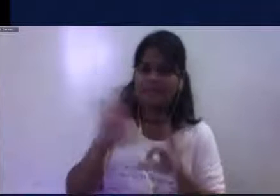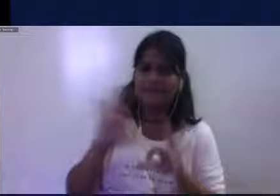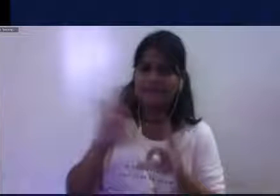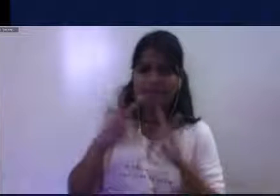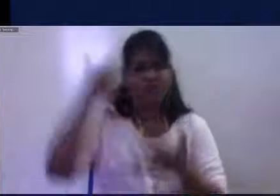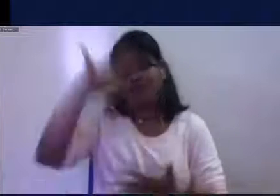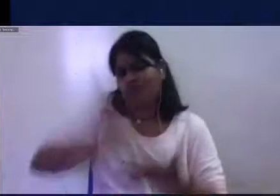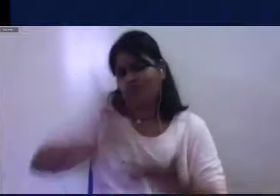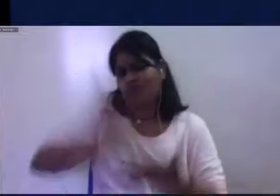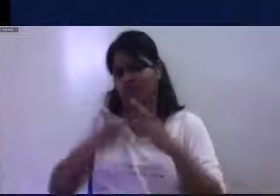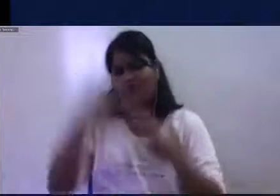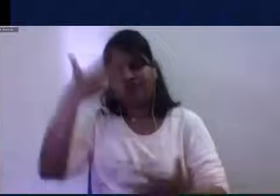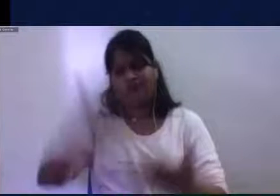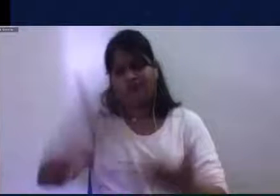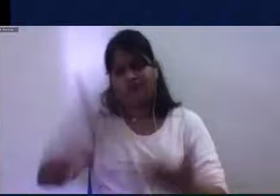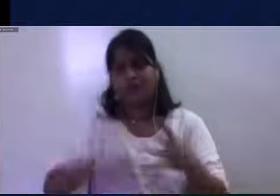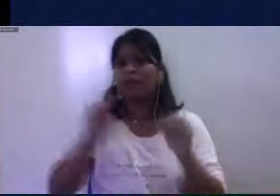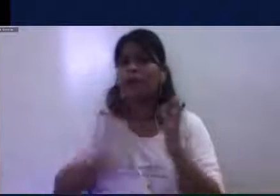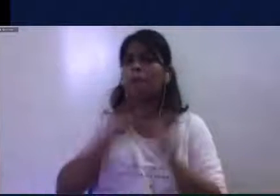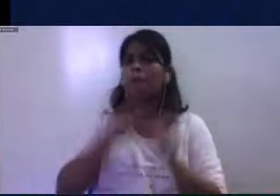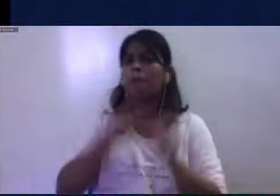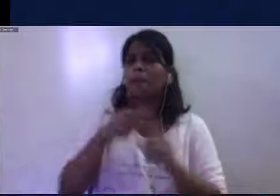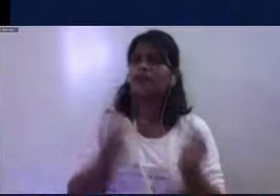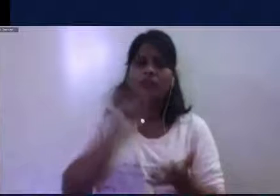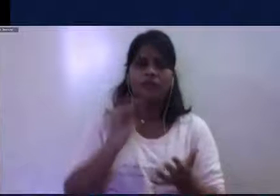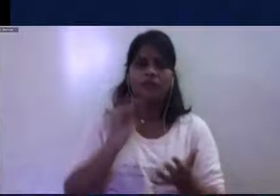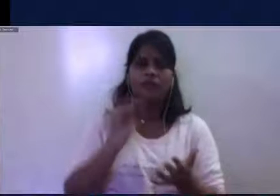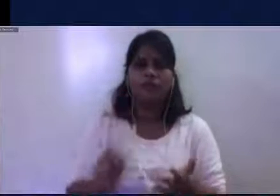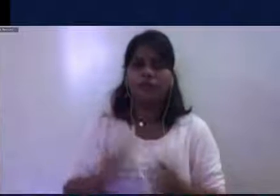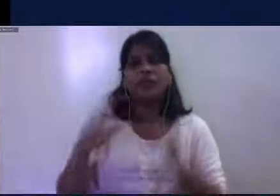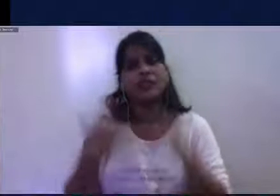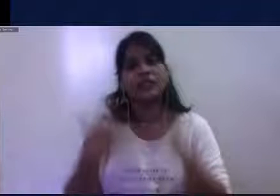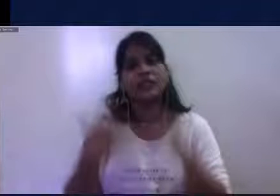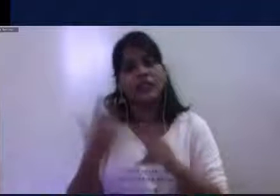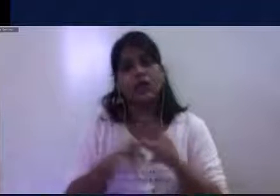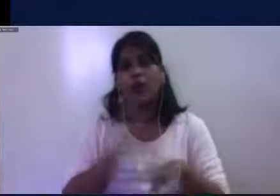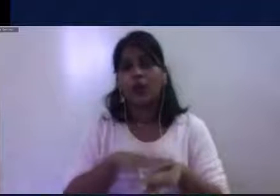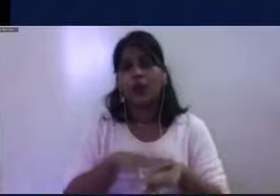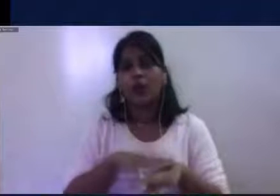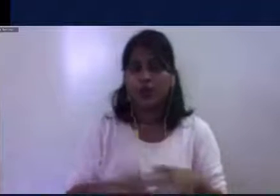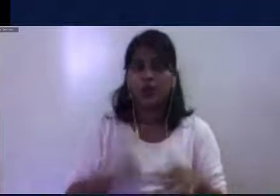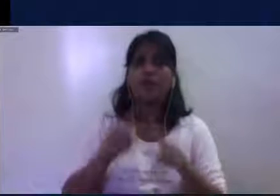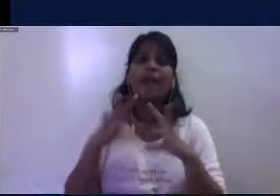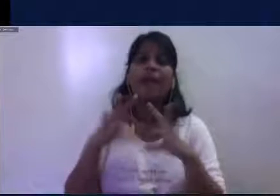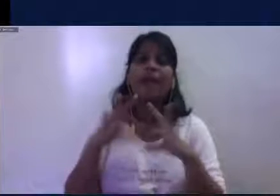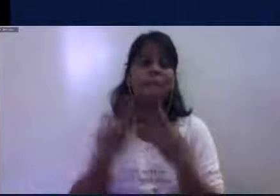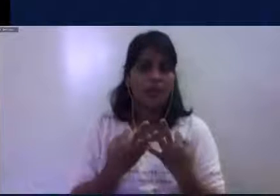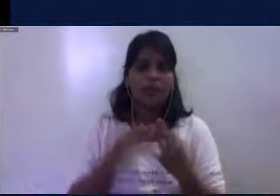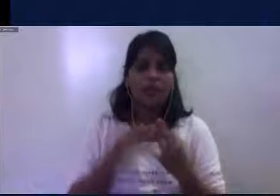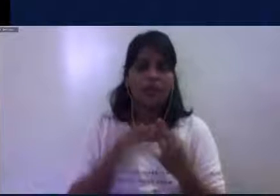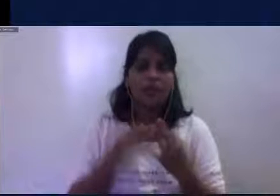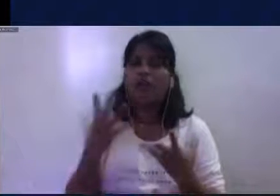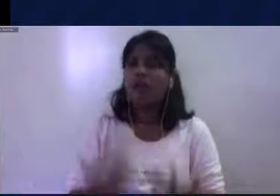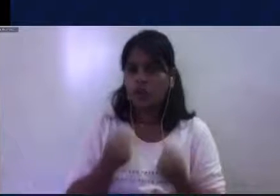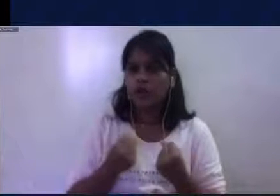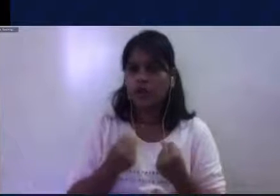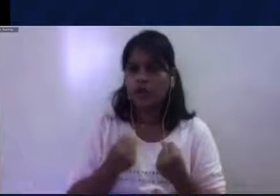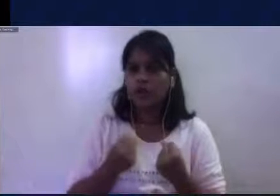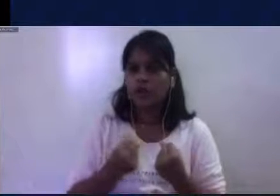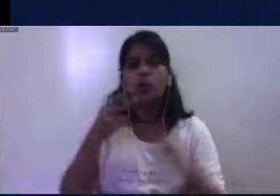in front of us in the next 10 minutes. And then we went through each of the families and figured out that there were